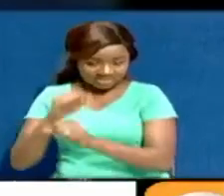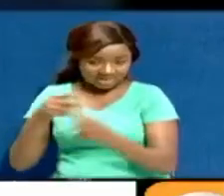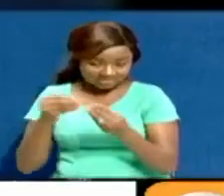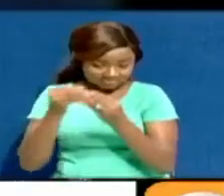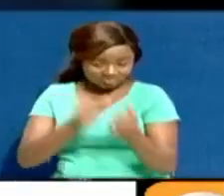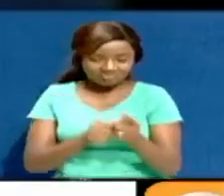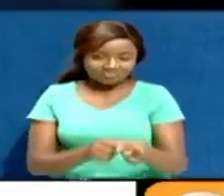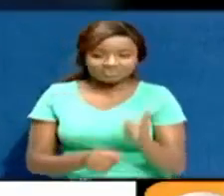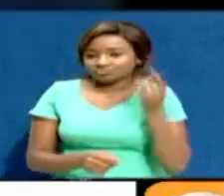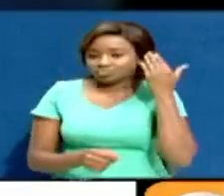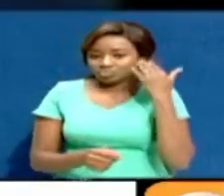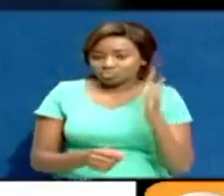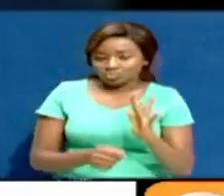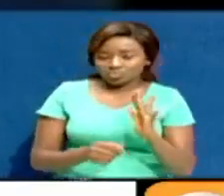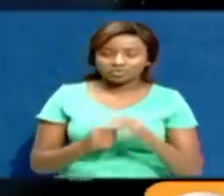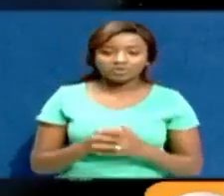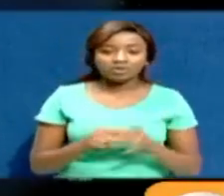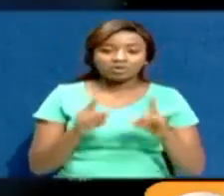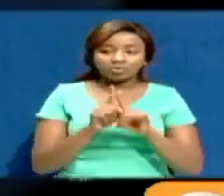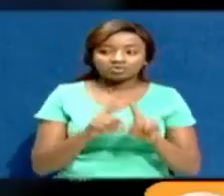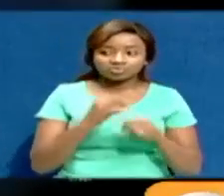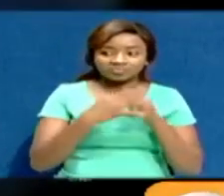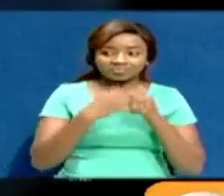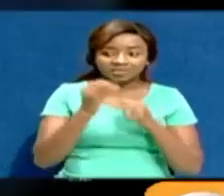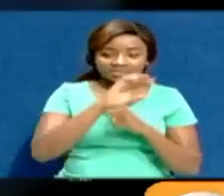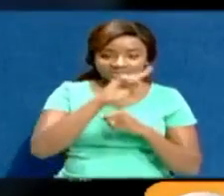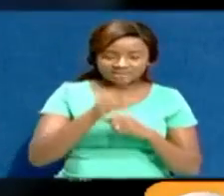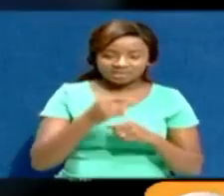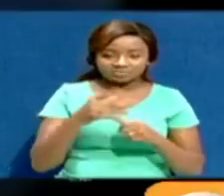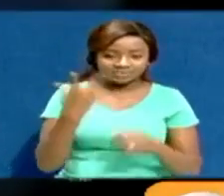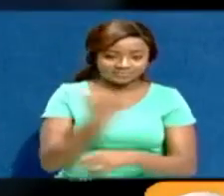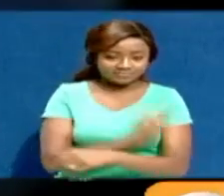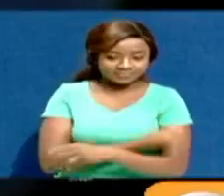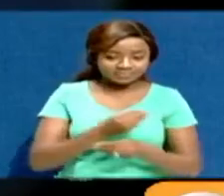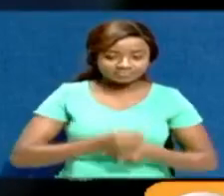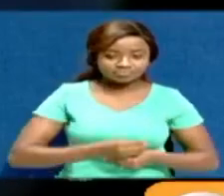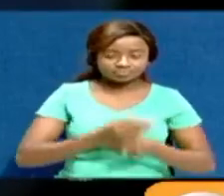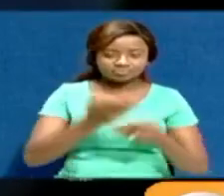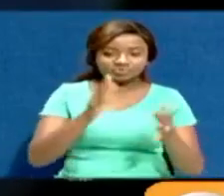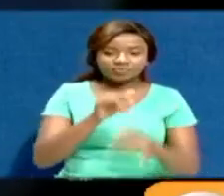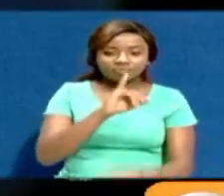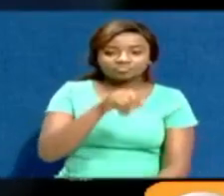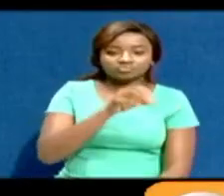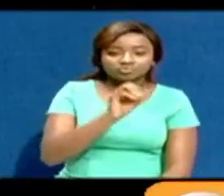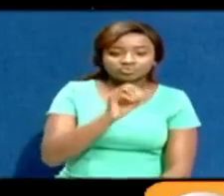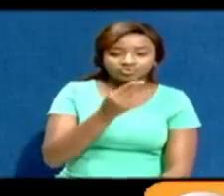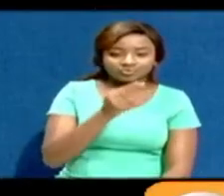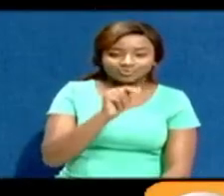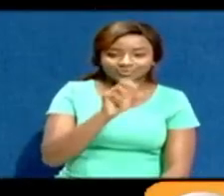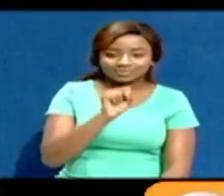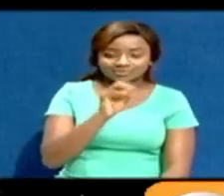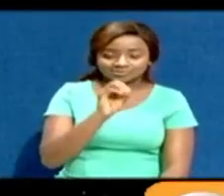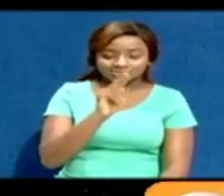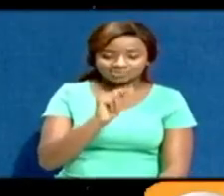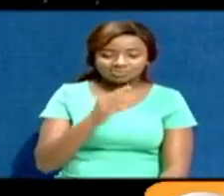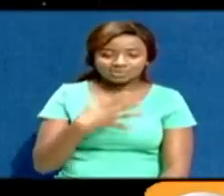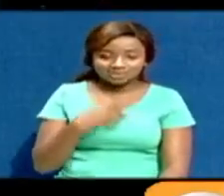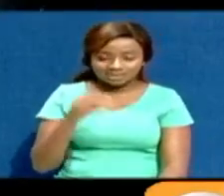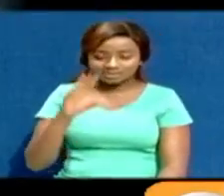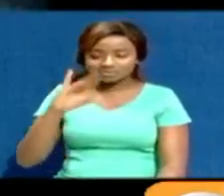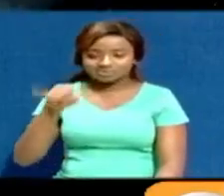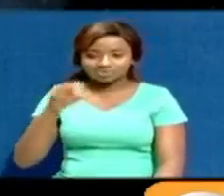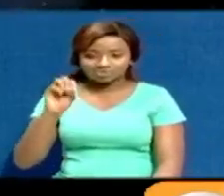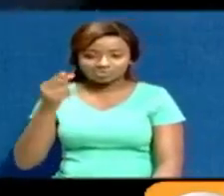vaccination 17th February with 80,000 doses of the single dose of the Johnson & Johnson vaccine and is now donating its